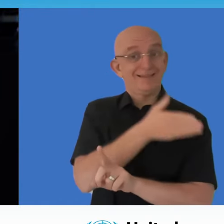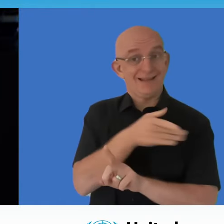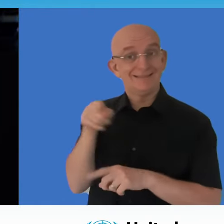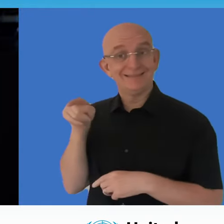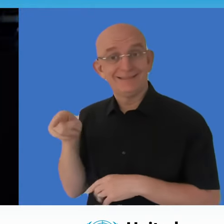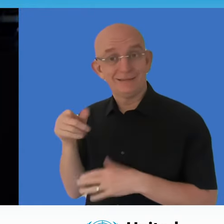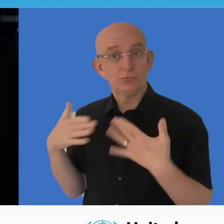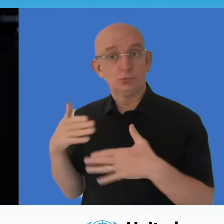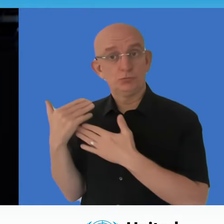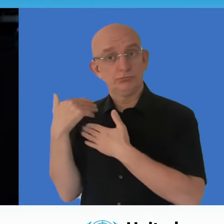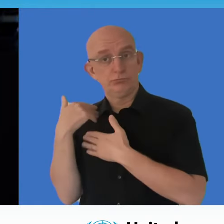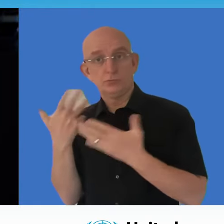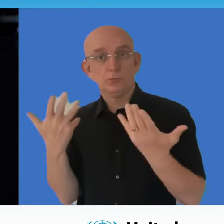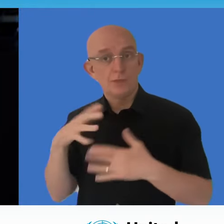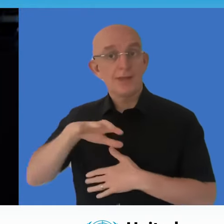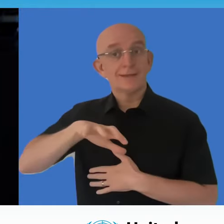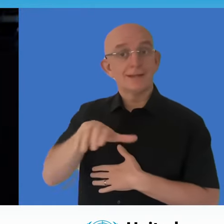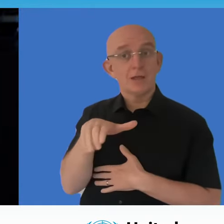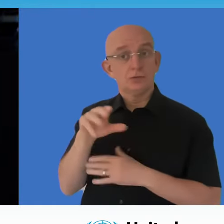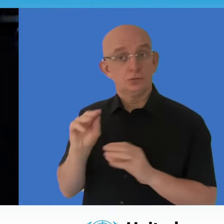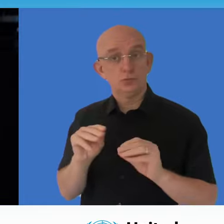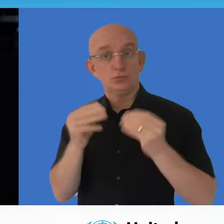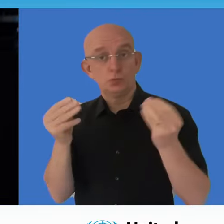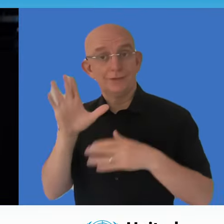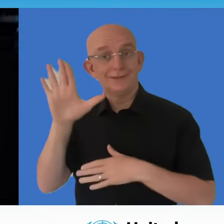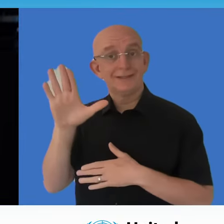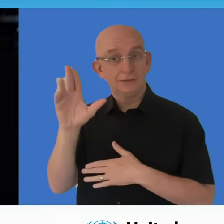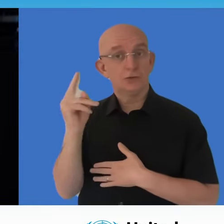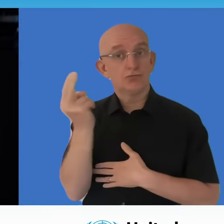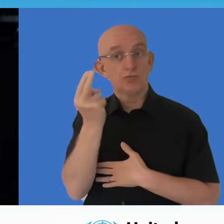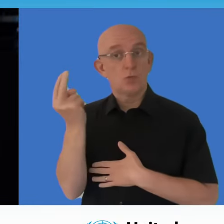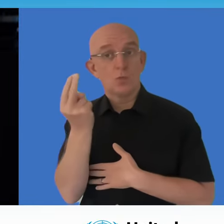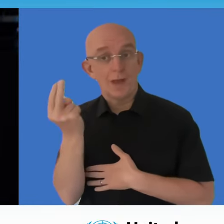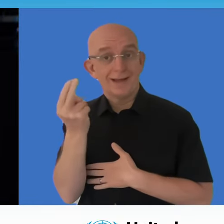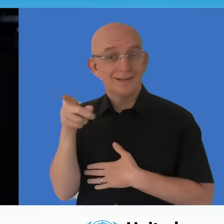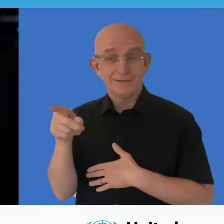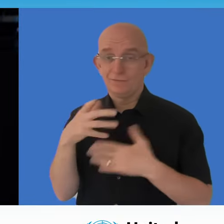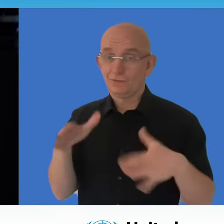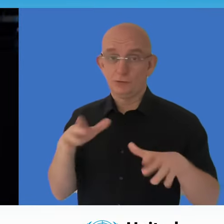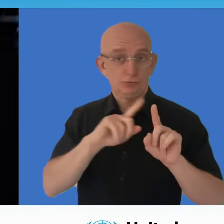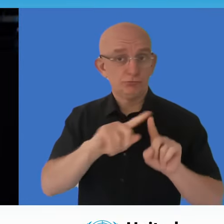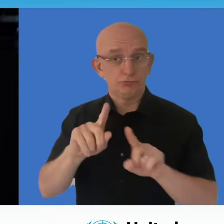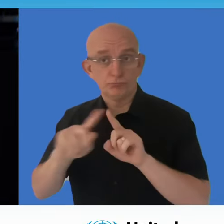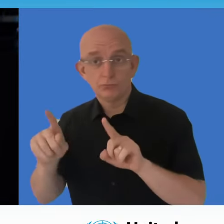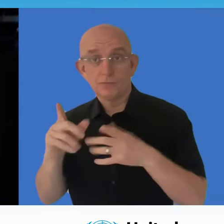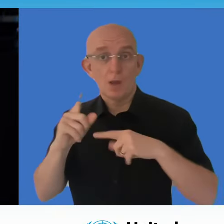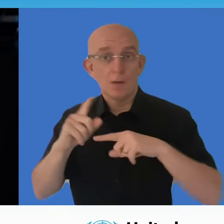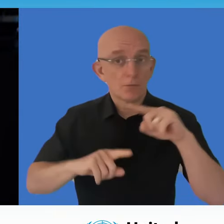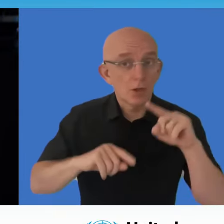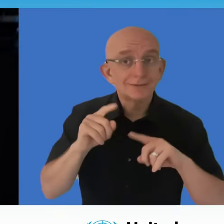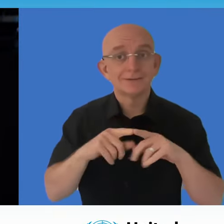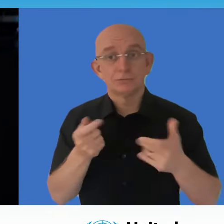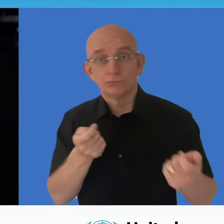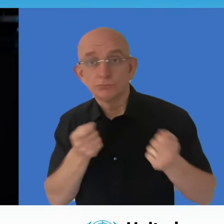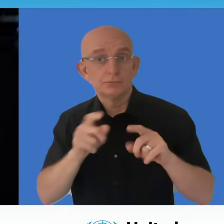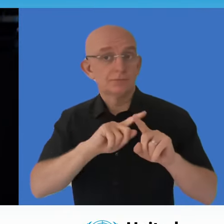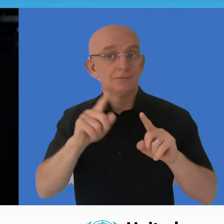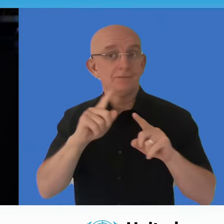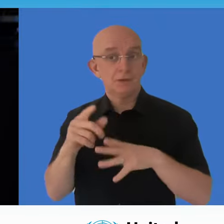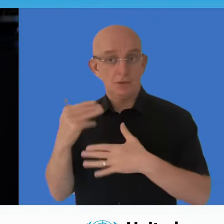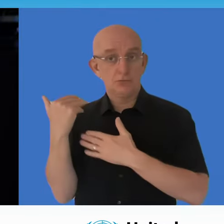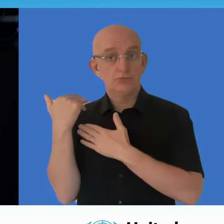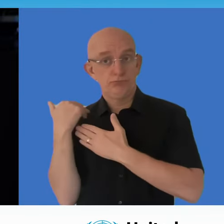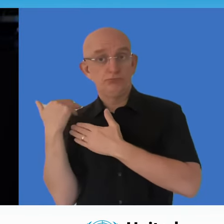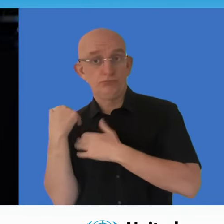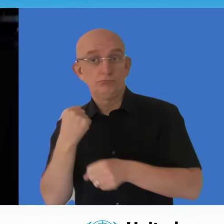also served in various political management positions. He's a doctor by trade. Also here with us today, we